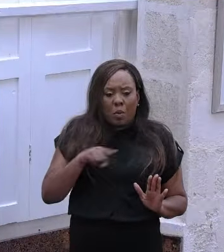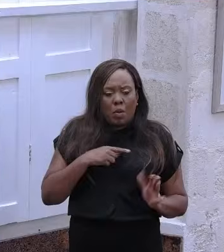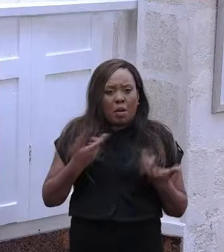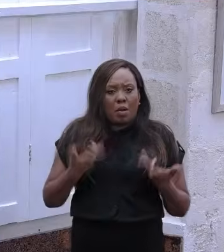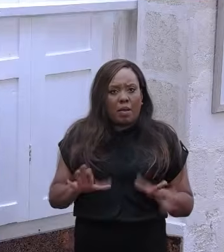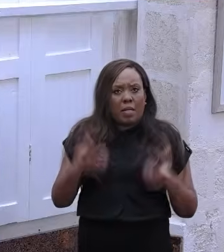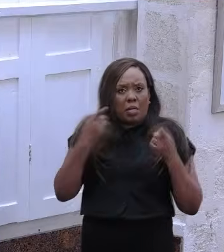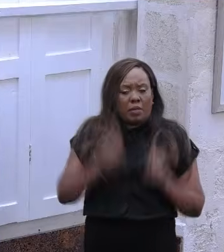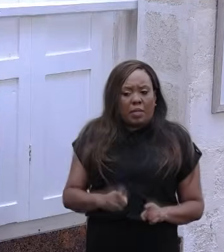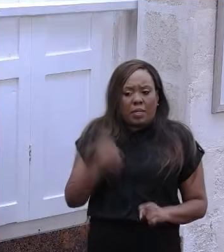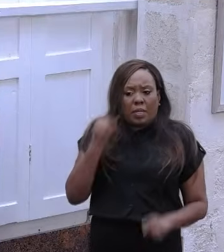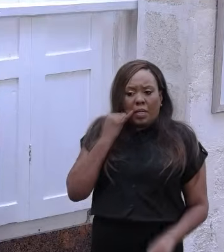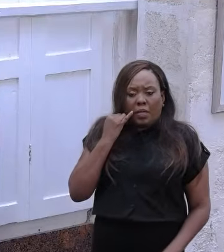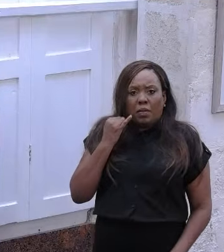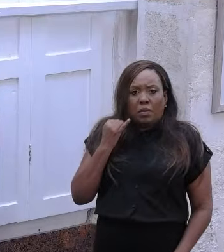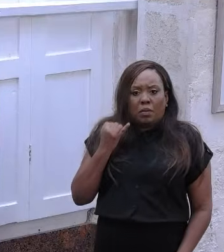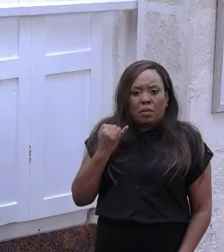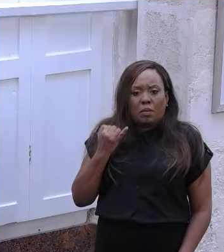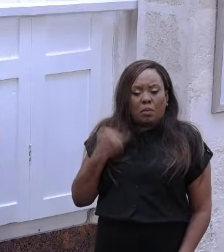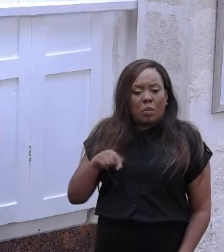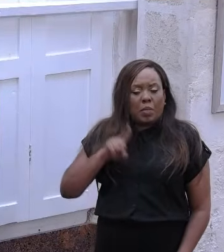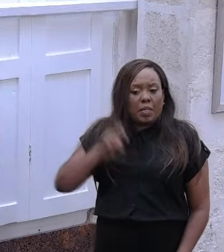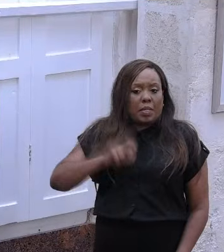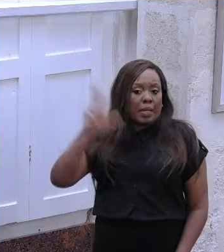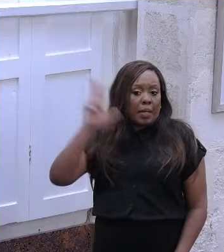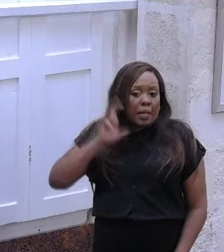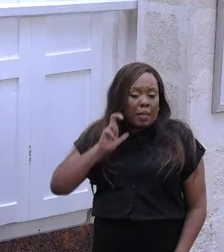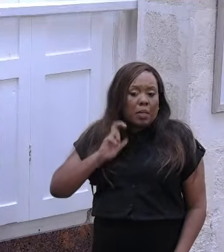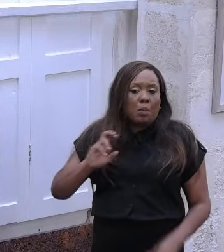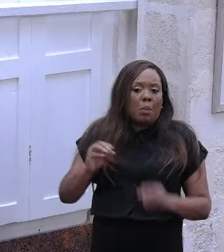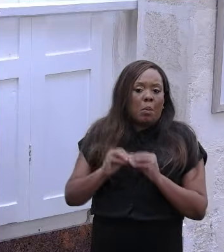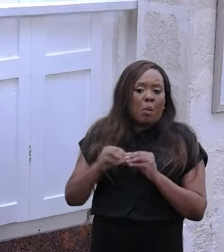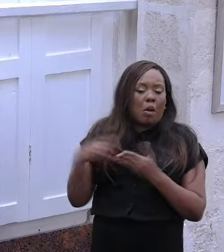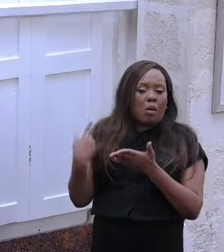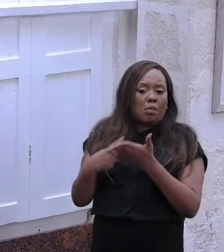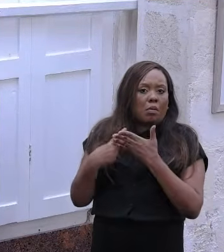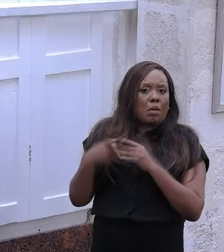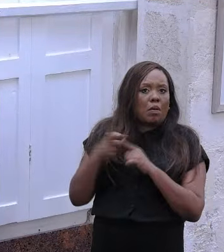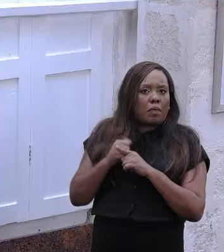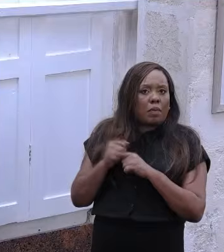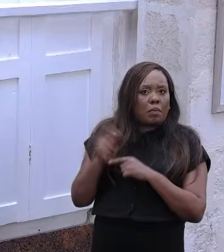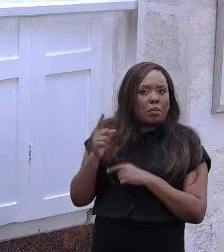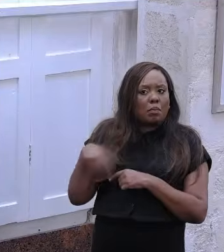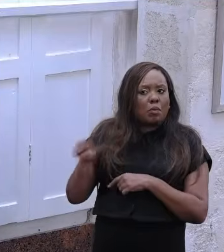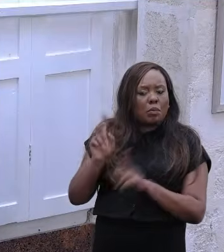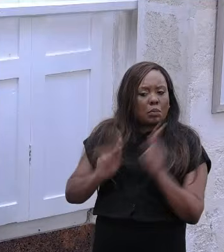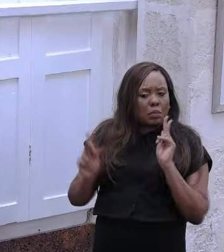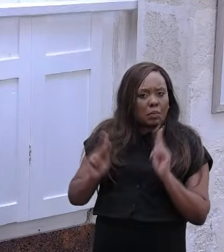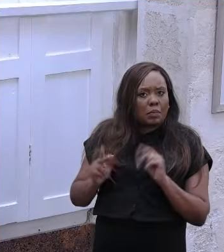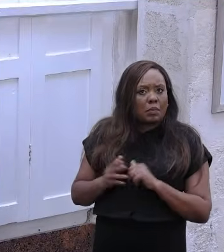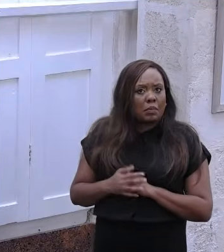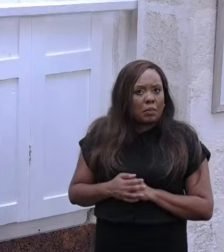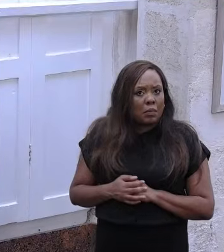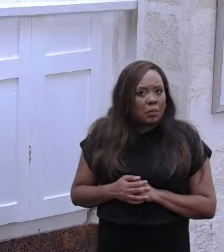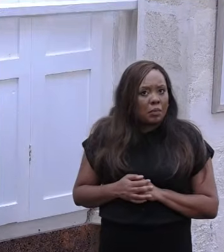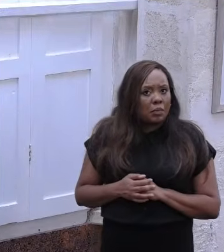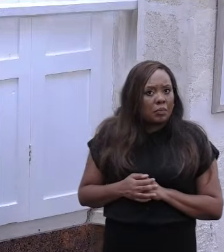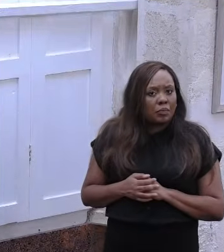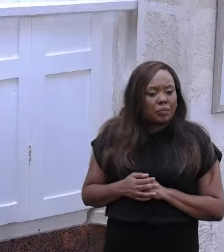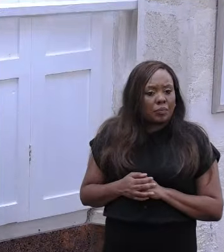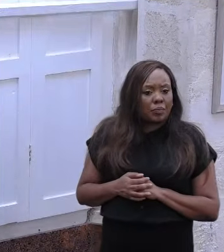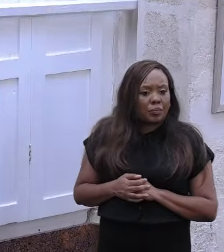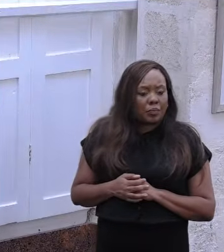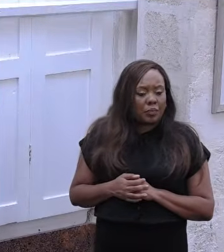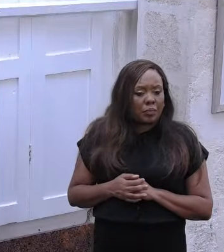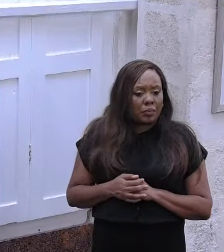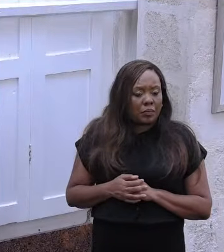still need to hear a submission, an oral submission from those parties. Clerk of Parliament, it is